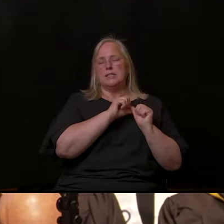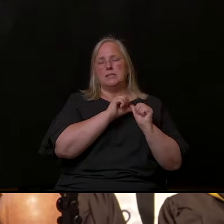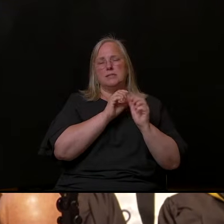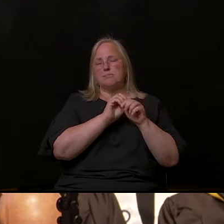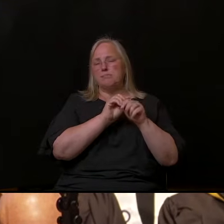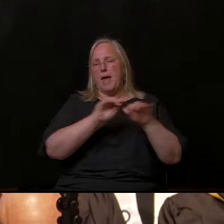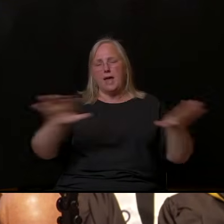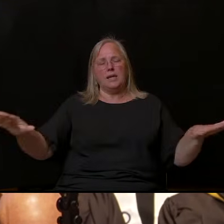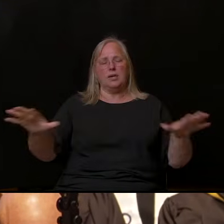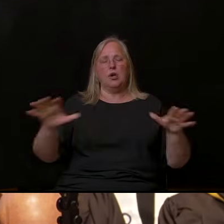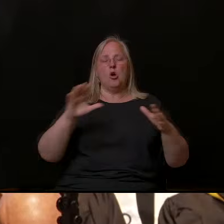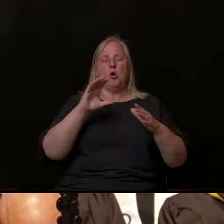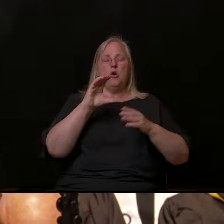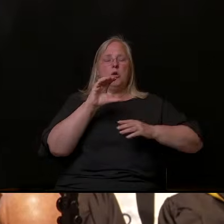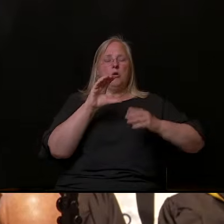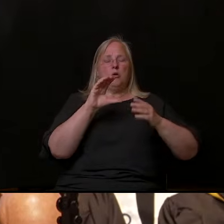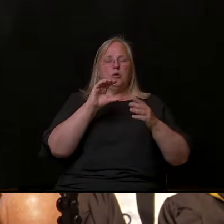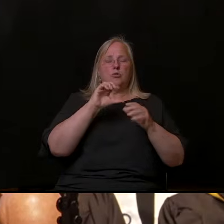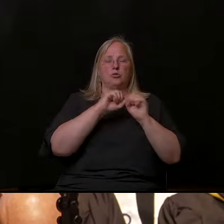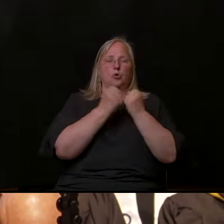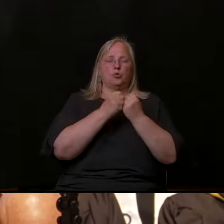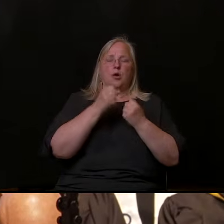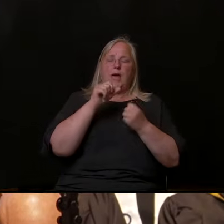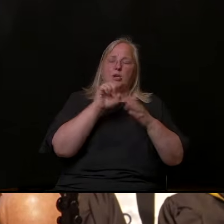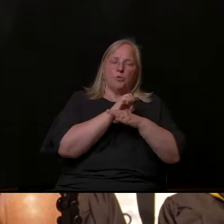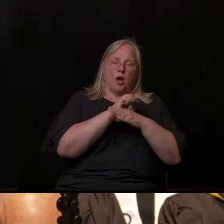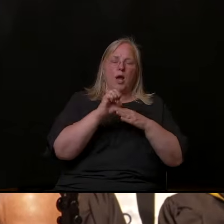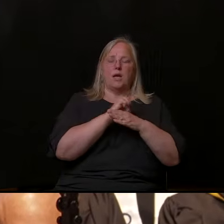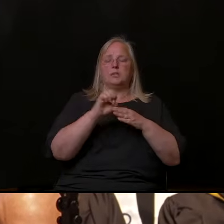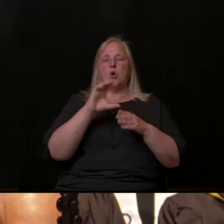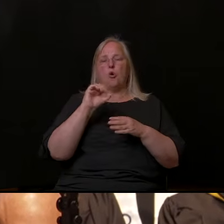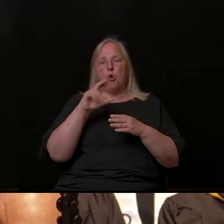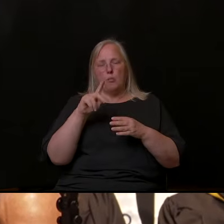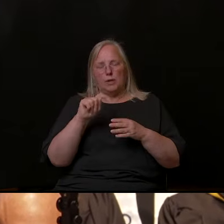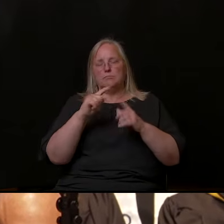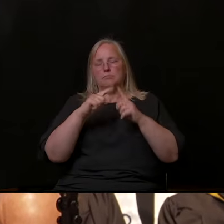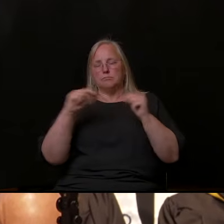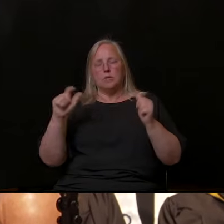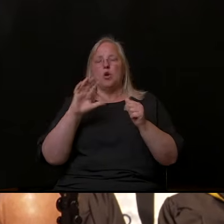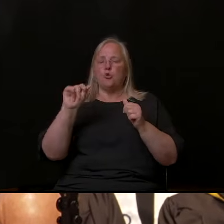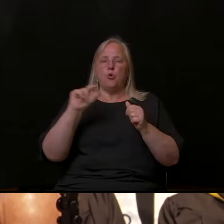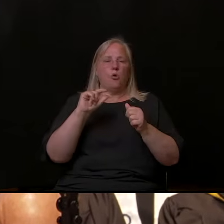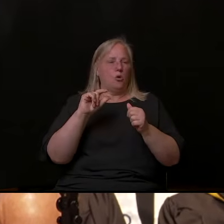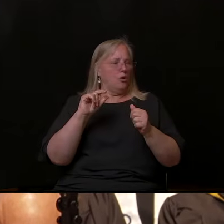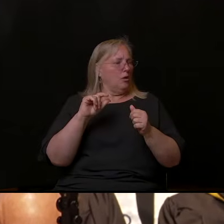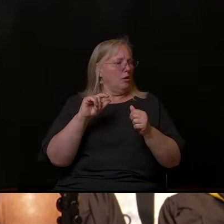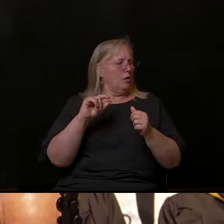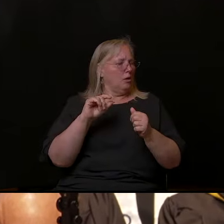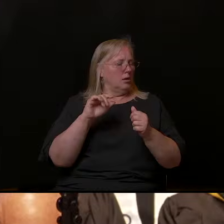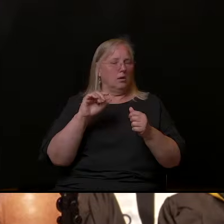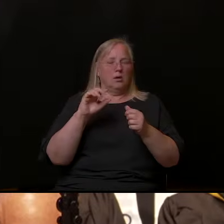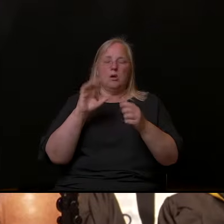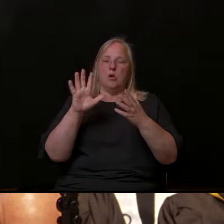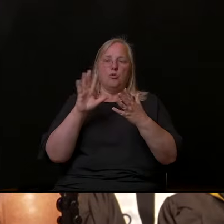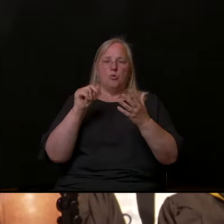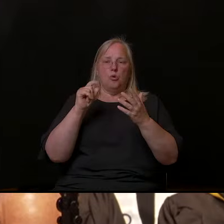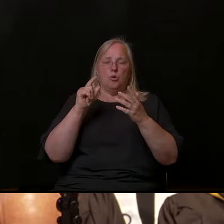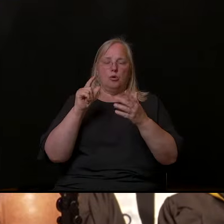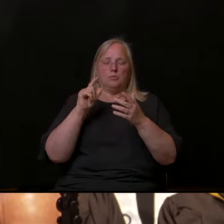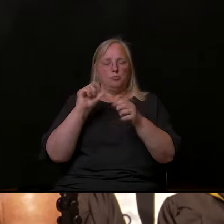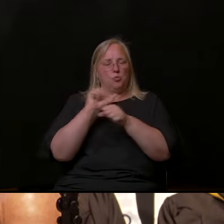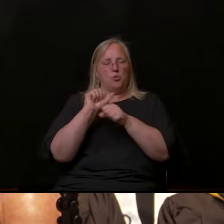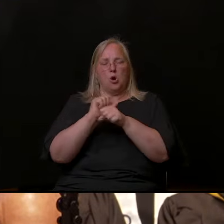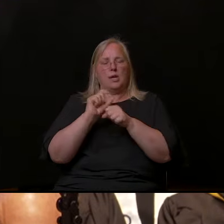and corporate audiences. Your practice is a powerful testament to the critical value of design in today's